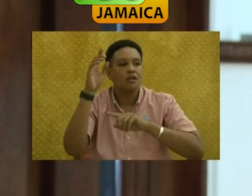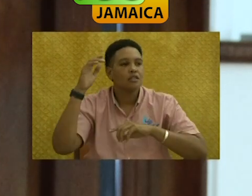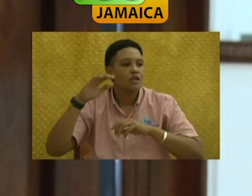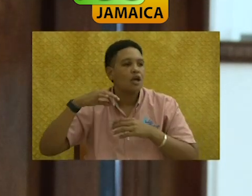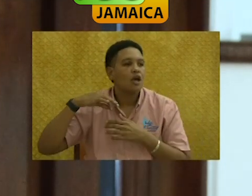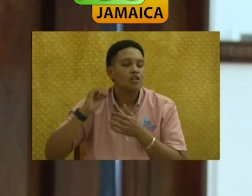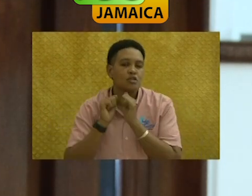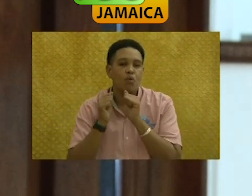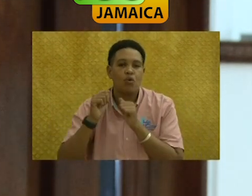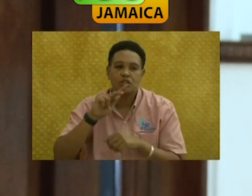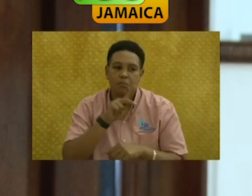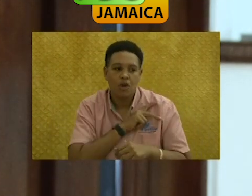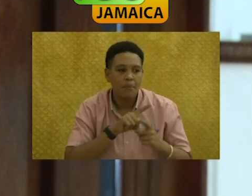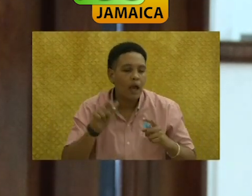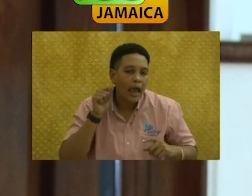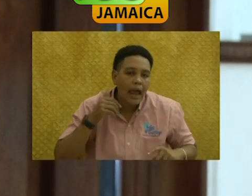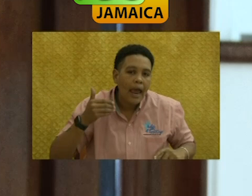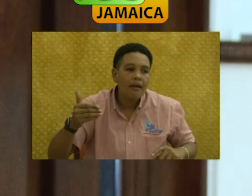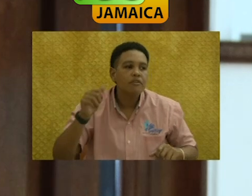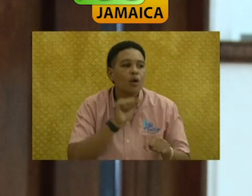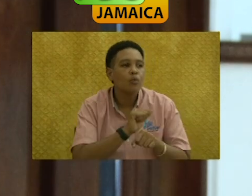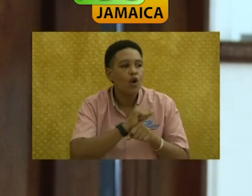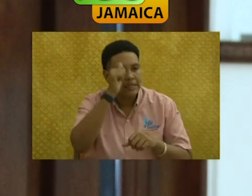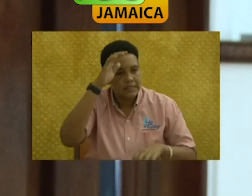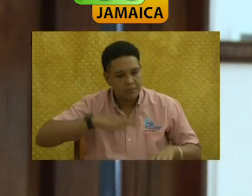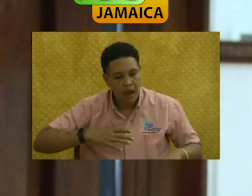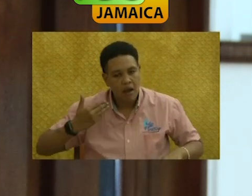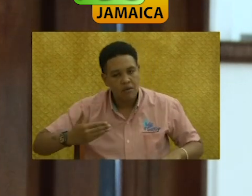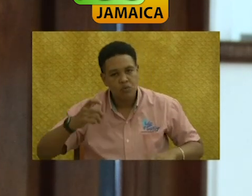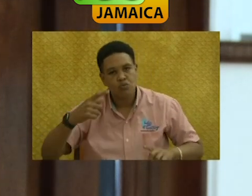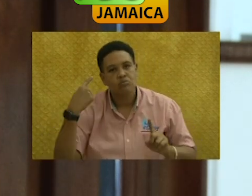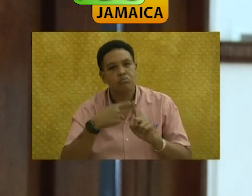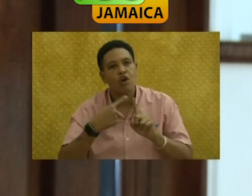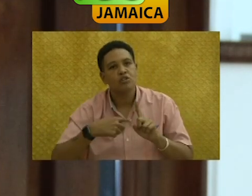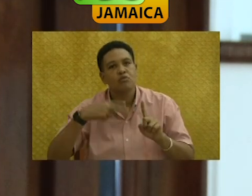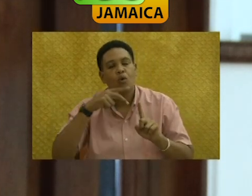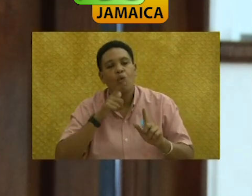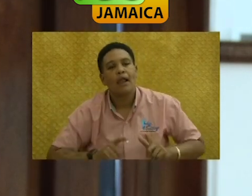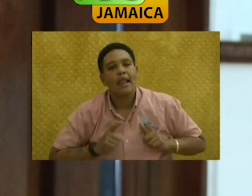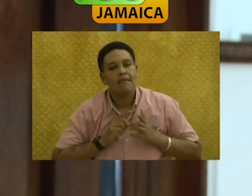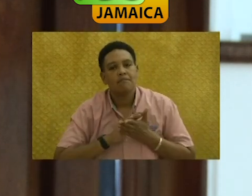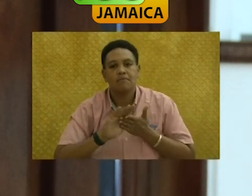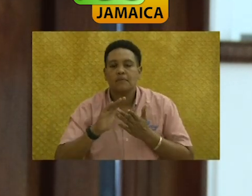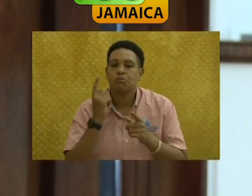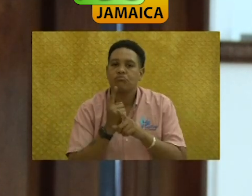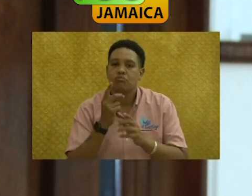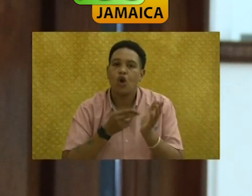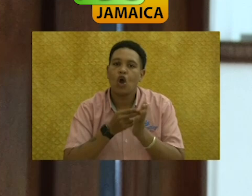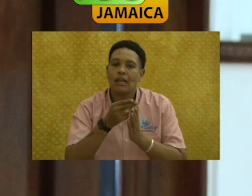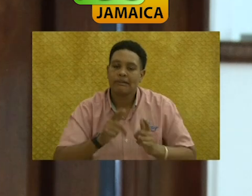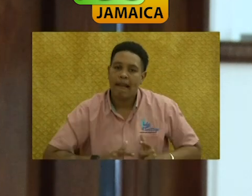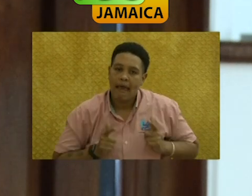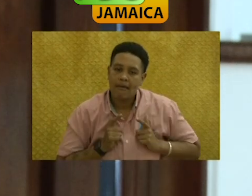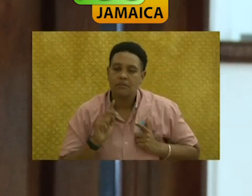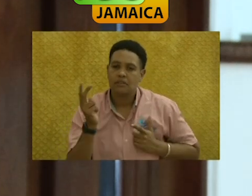says it's a day to focus on men's health, improving gender relations and highlighting positive male role